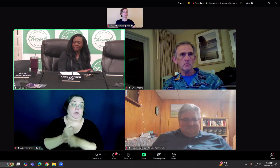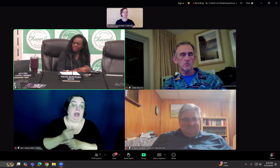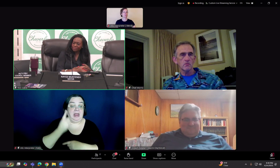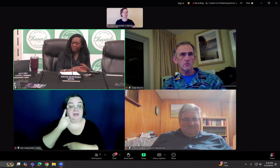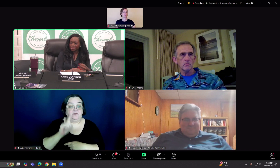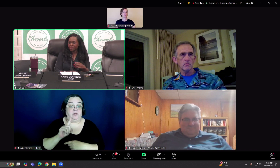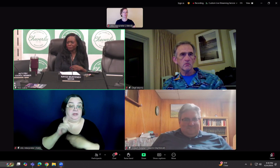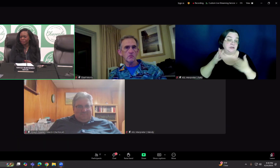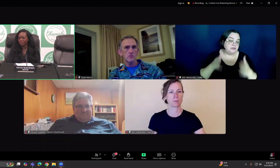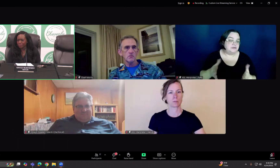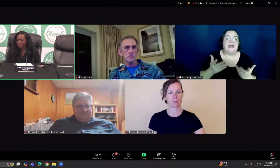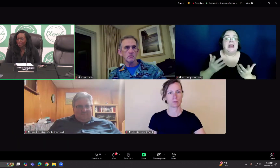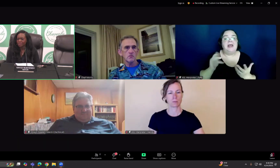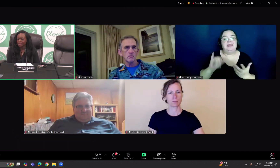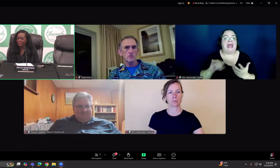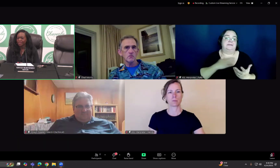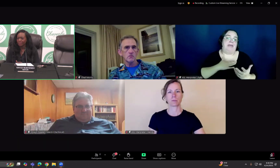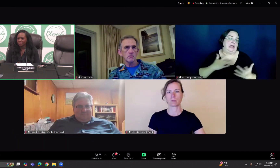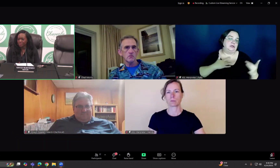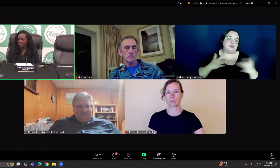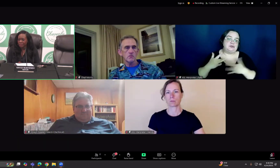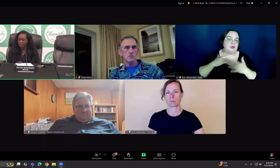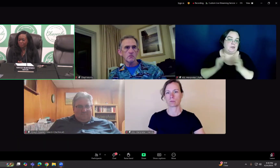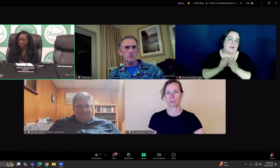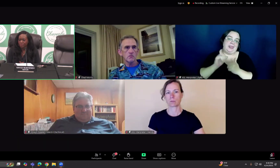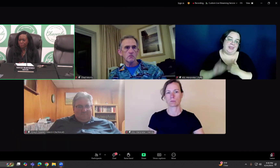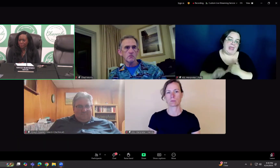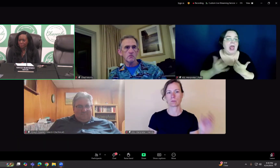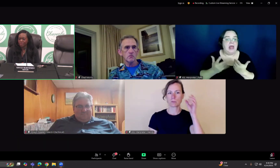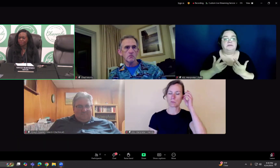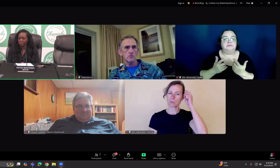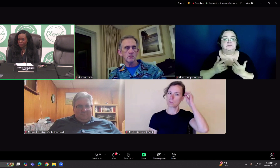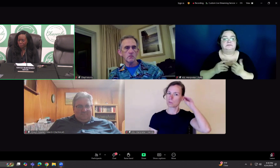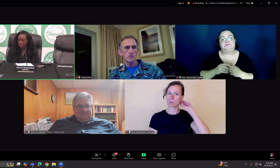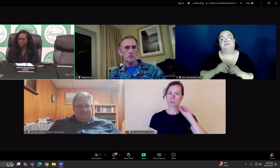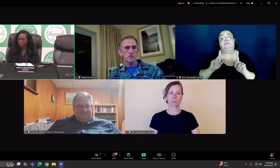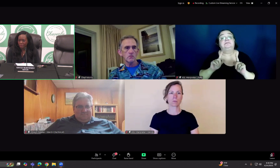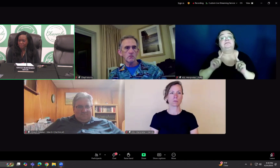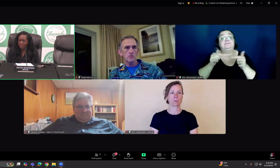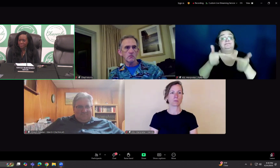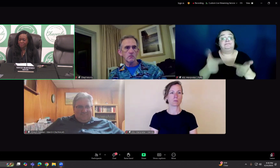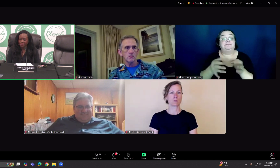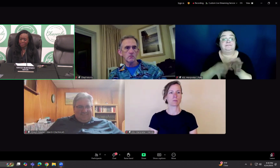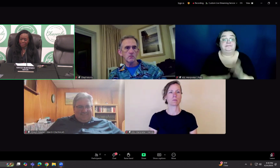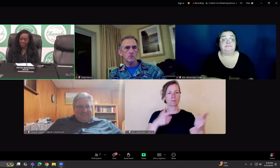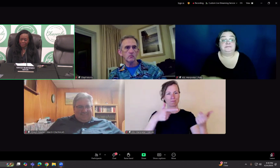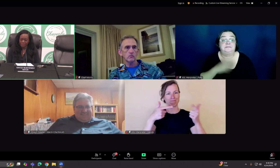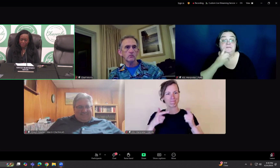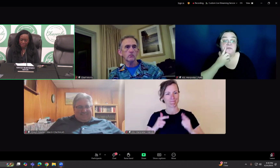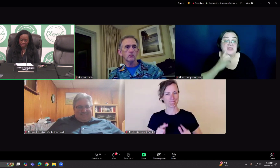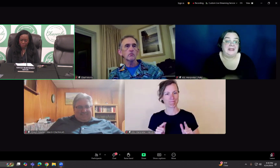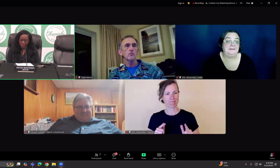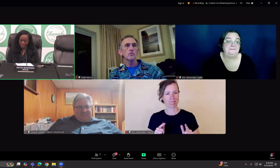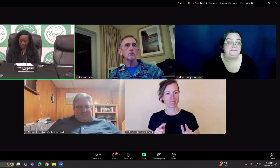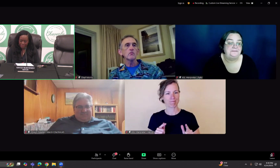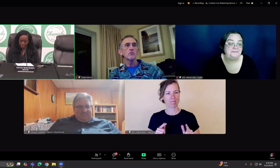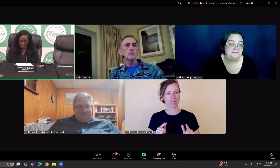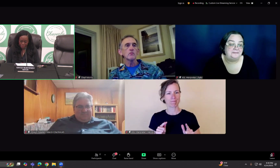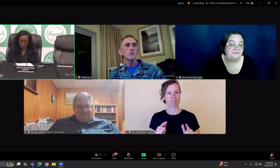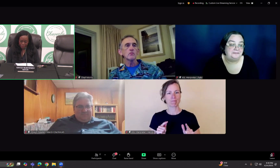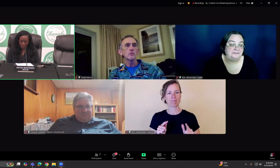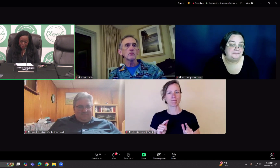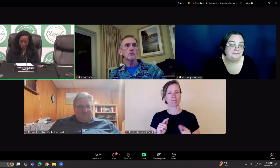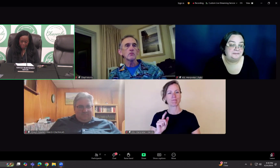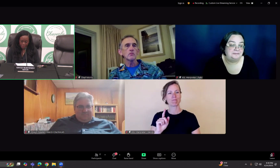that's the only thing that makes me concerned about that. I obviously like a good regimen or a good process, and that seems like the most easiest one